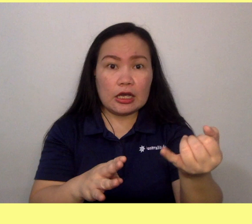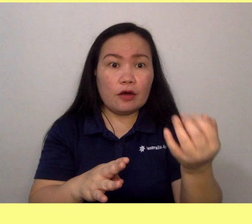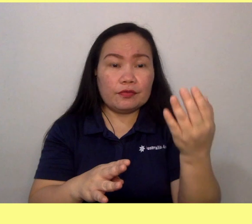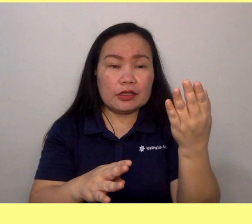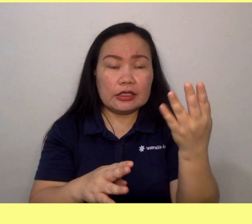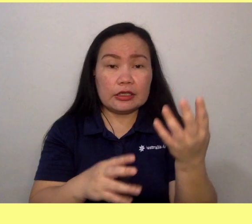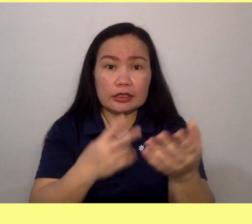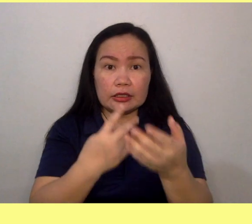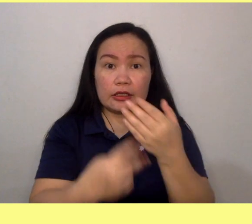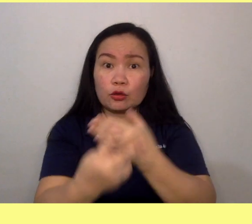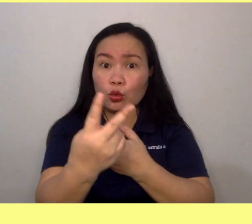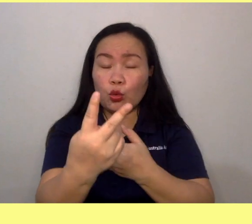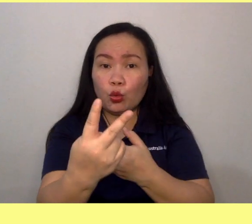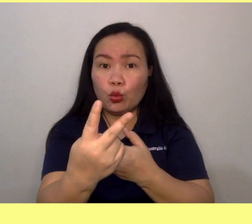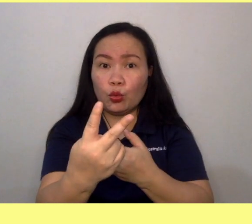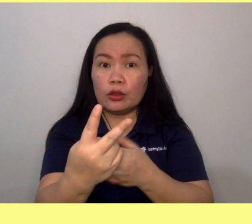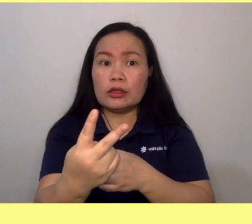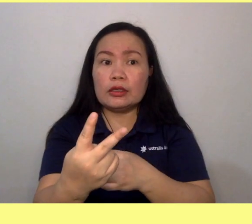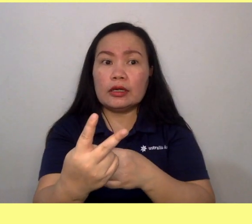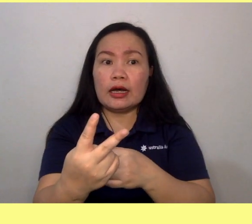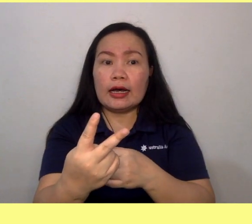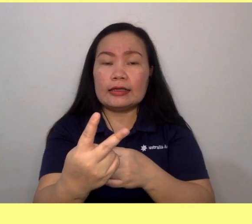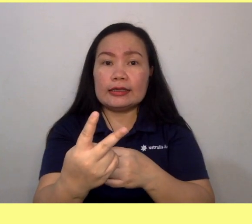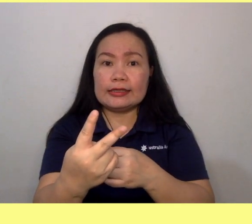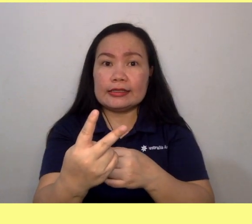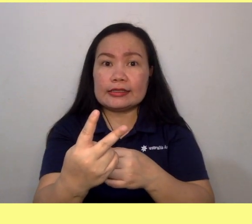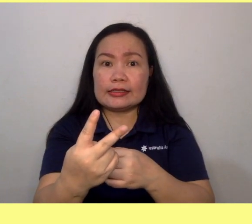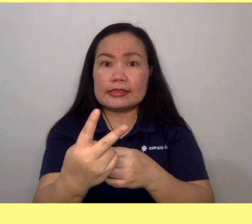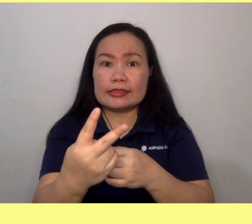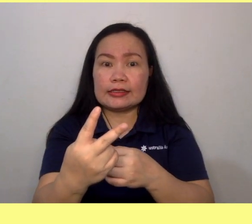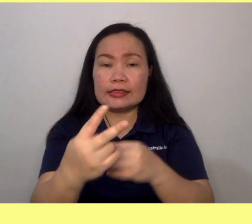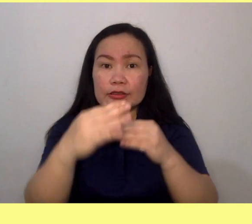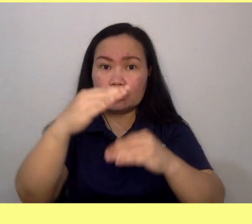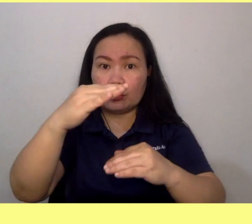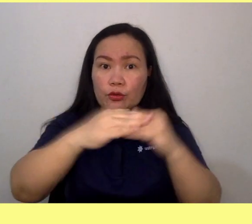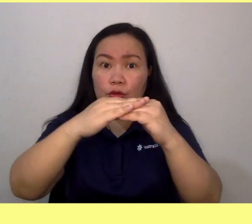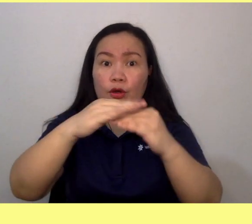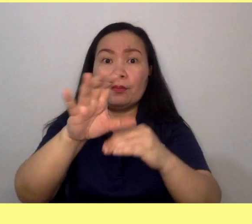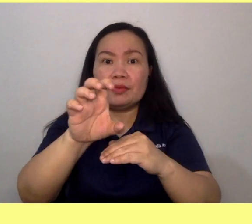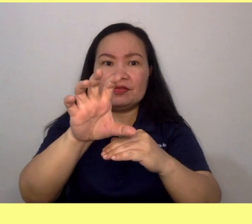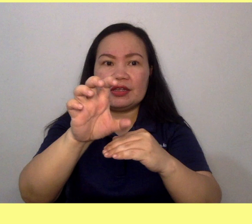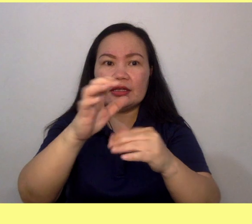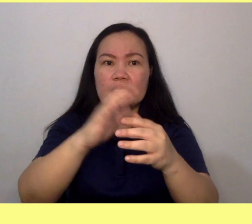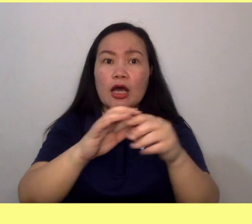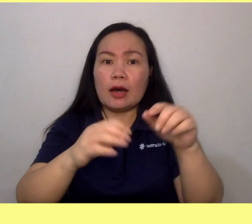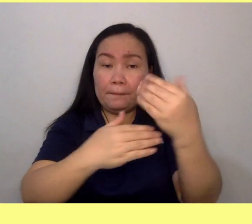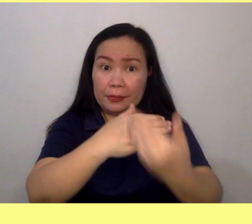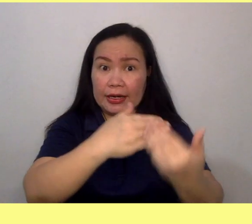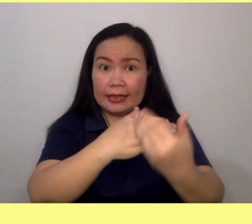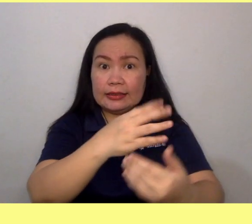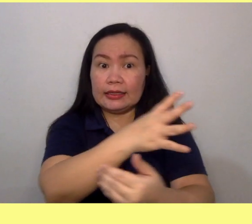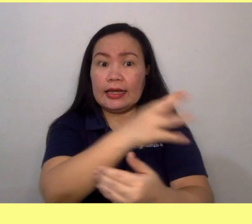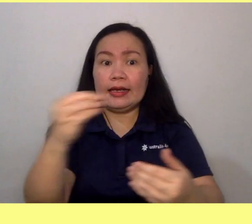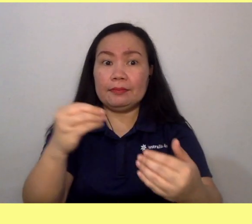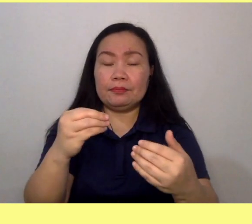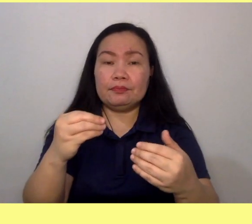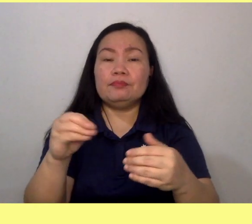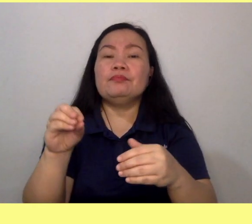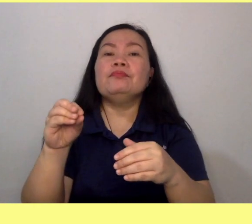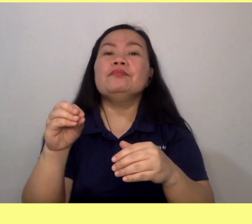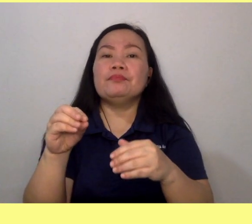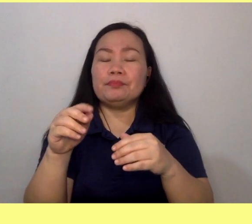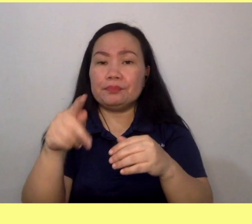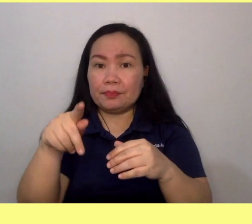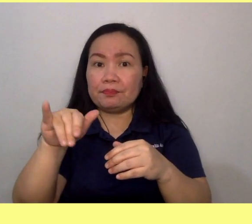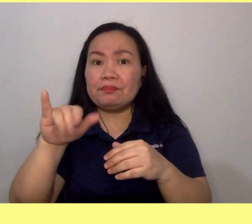nung dalawang items mo, dapat at least 15. So, that is, this is the number of loaf bread plus the